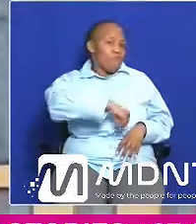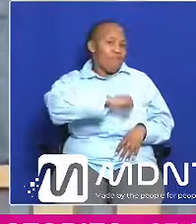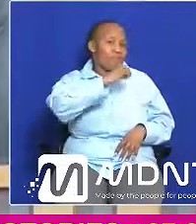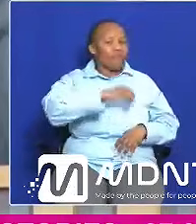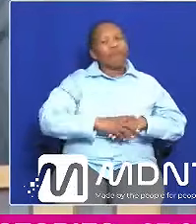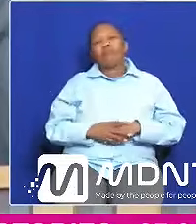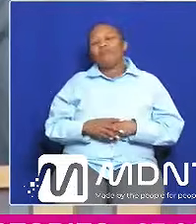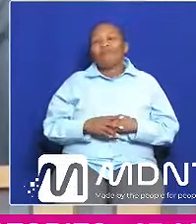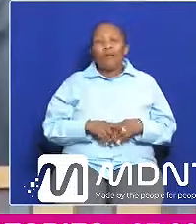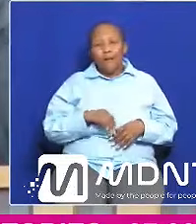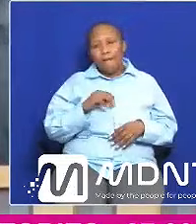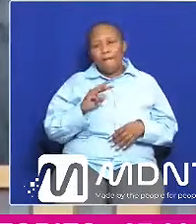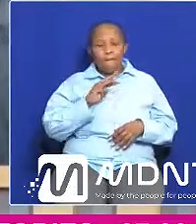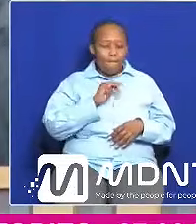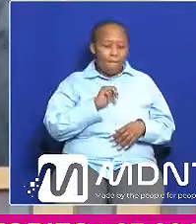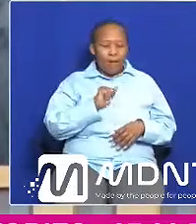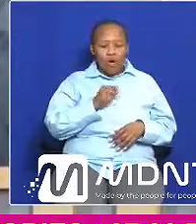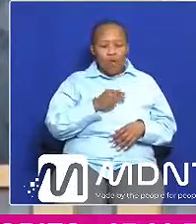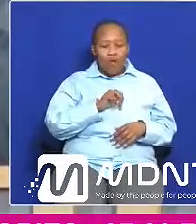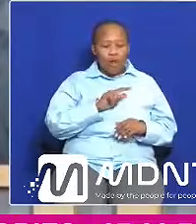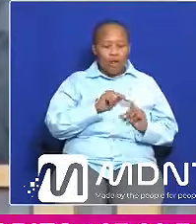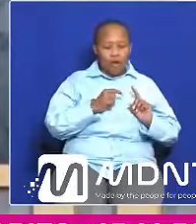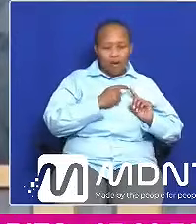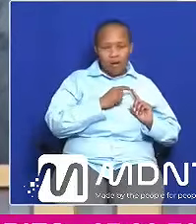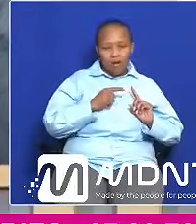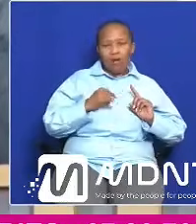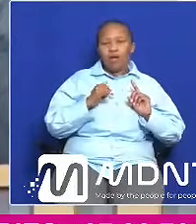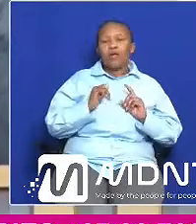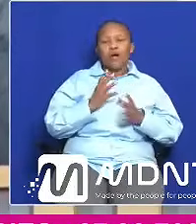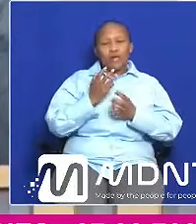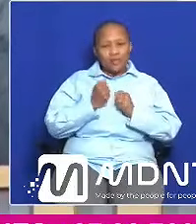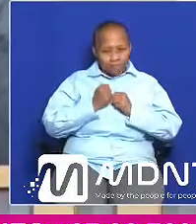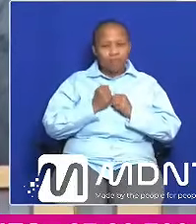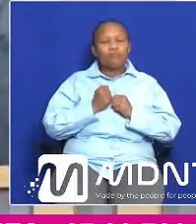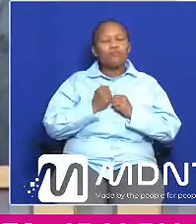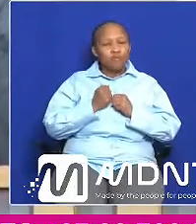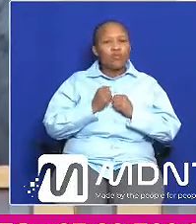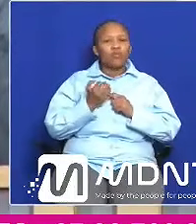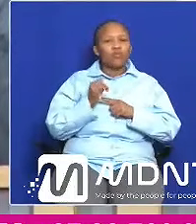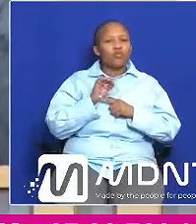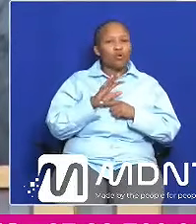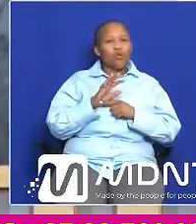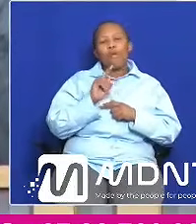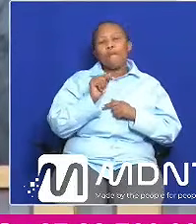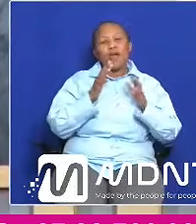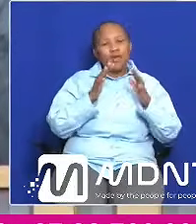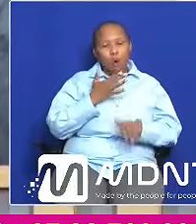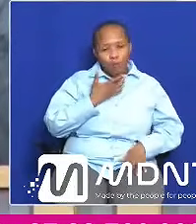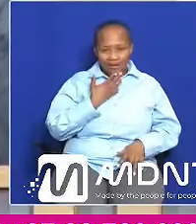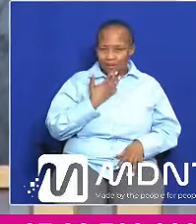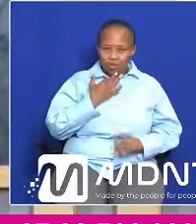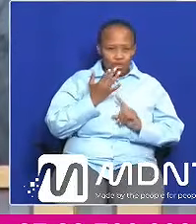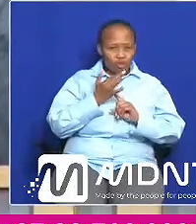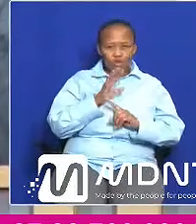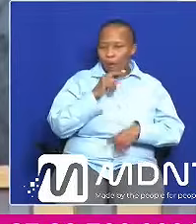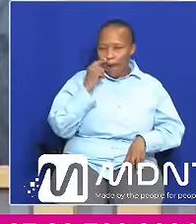against the recipient reference does not indicate the name of the payer. The name of the payer is the entity, as appears